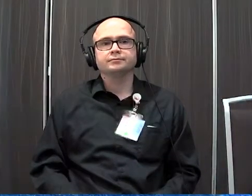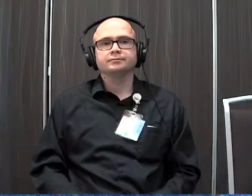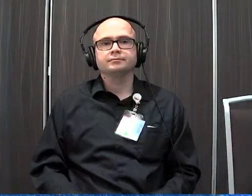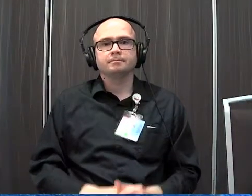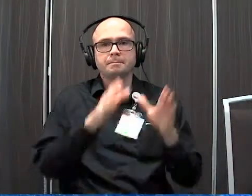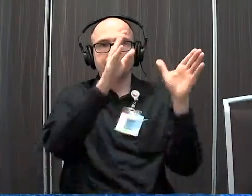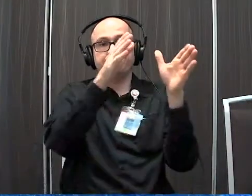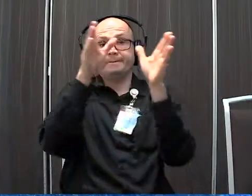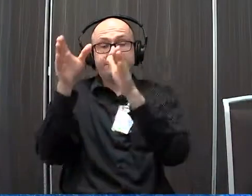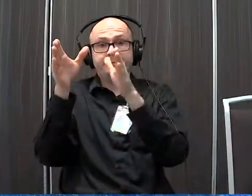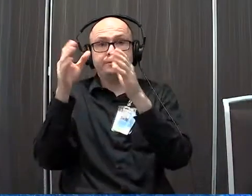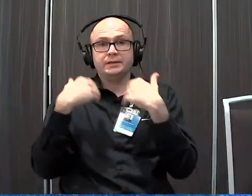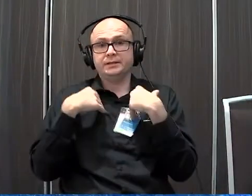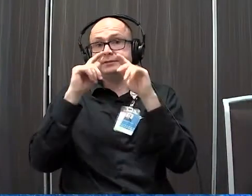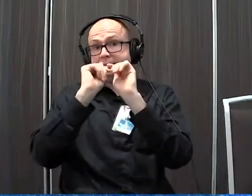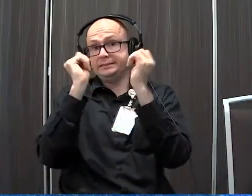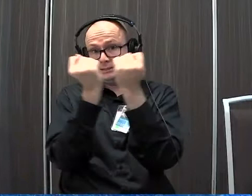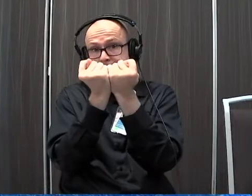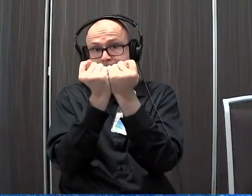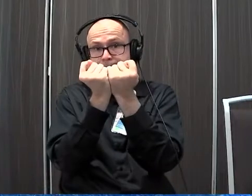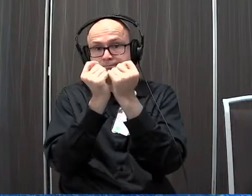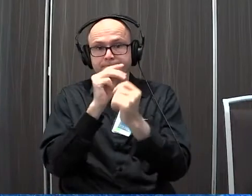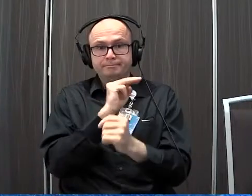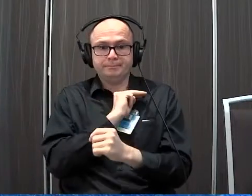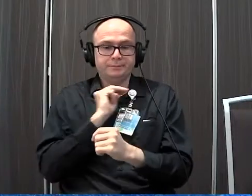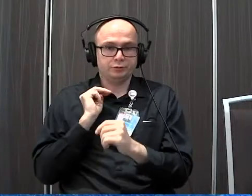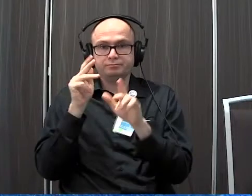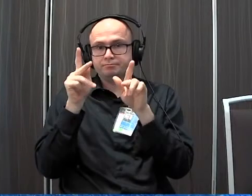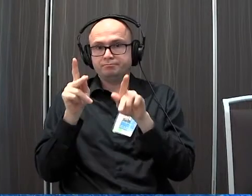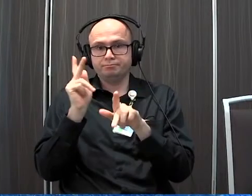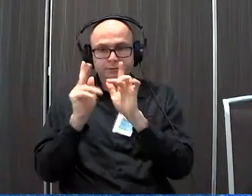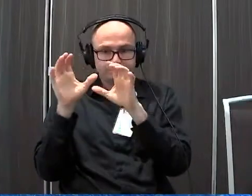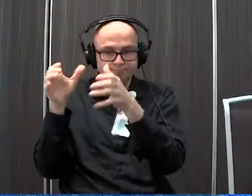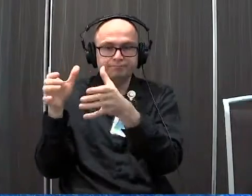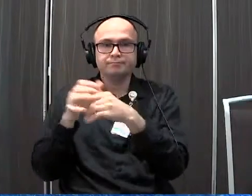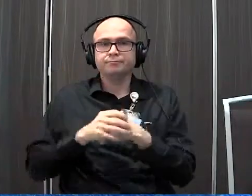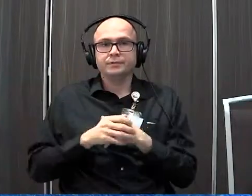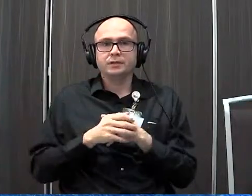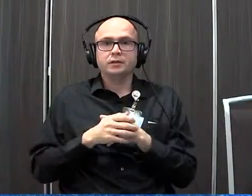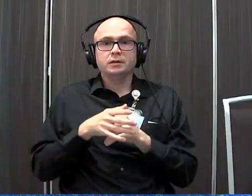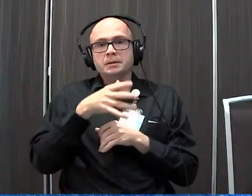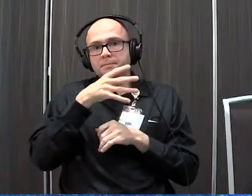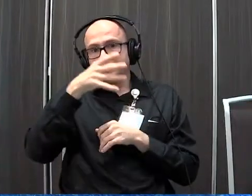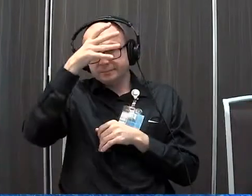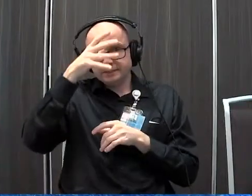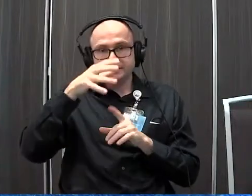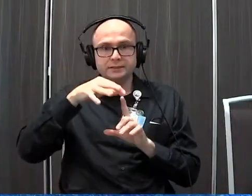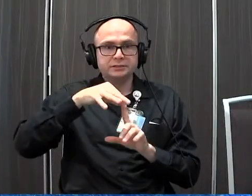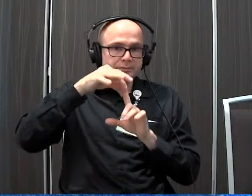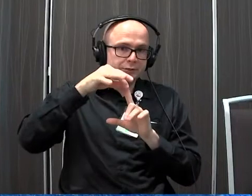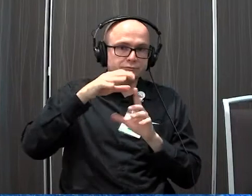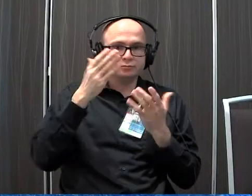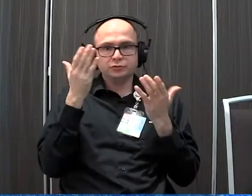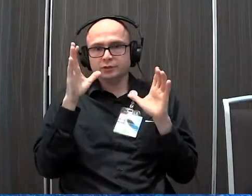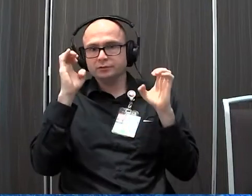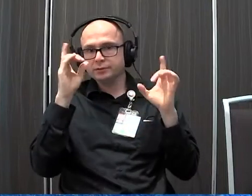And next we have team members. And I want to highlight there that we made a note saying that parents, special and general educators,